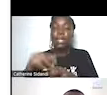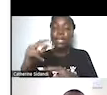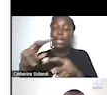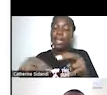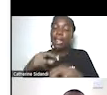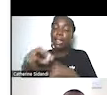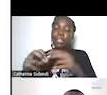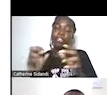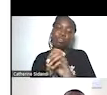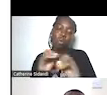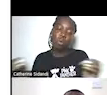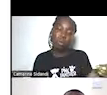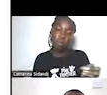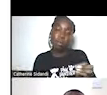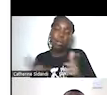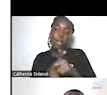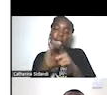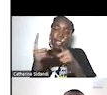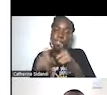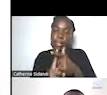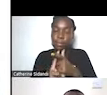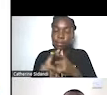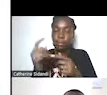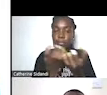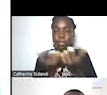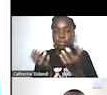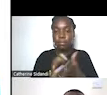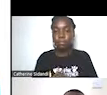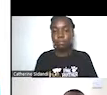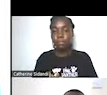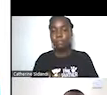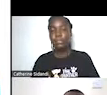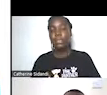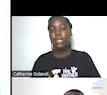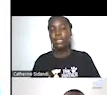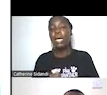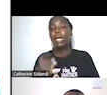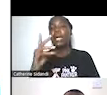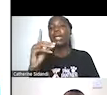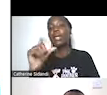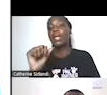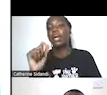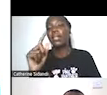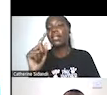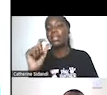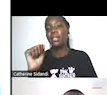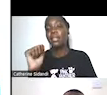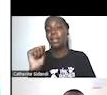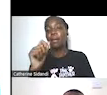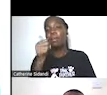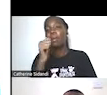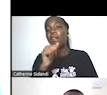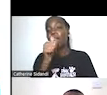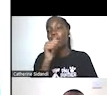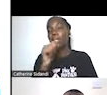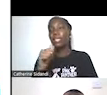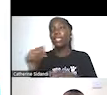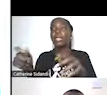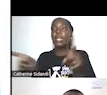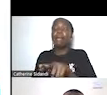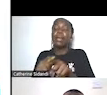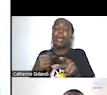to the role that is required for them and the business. Data Privacy and Protection Act. Now that we handle much